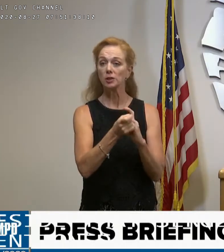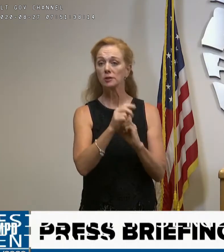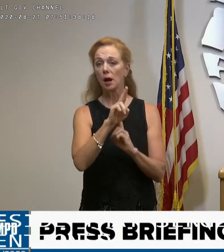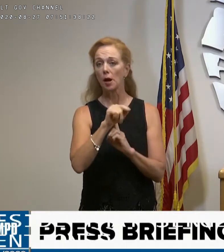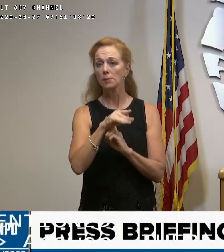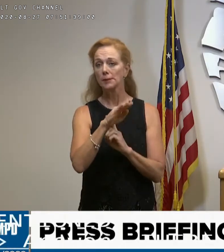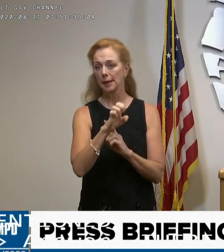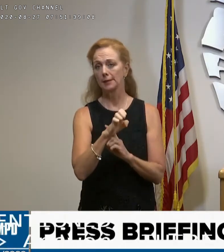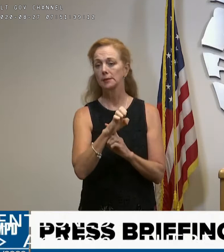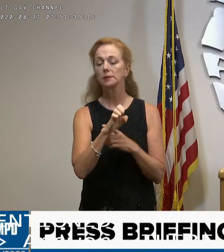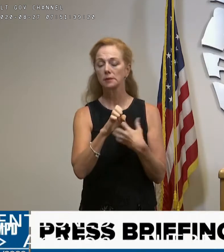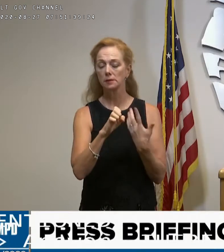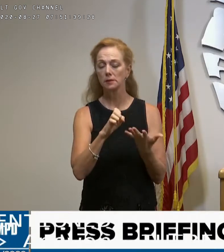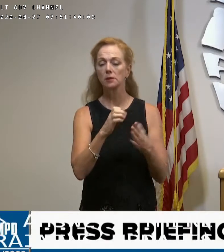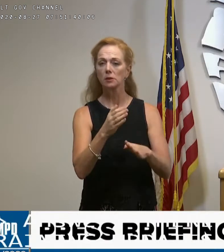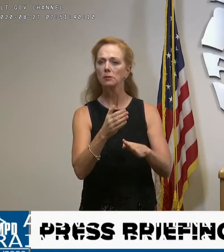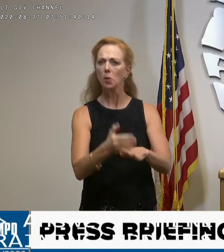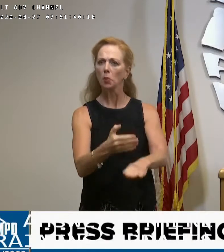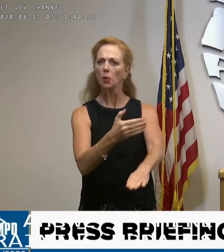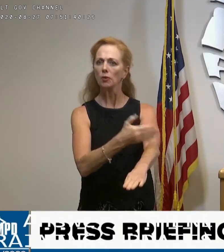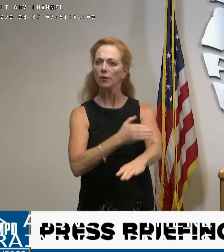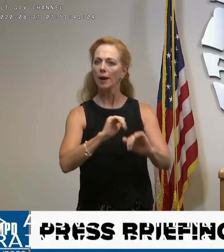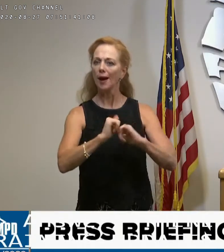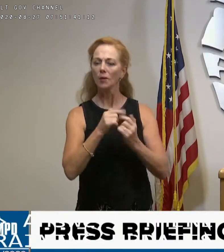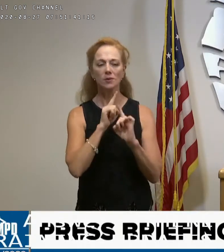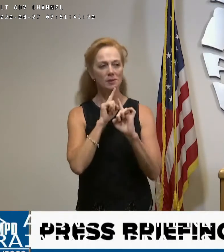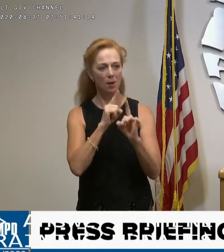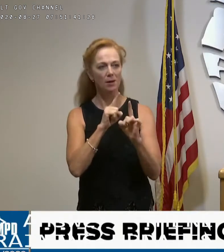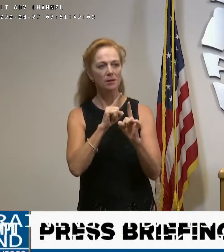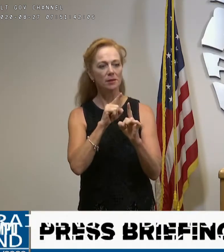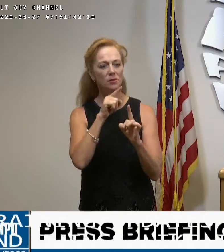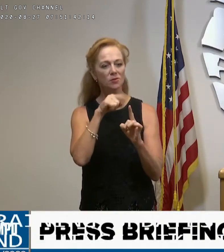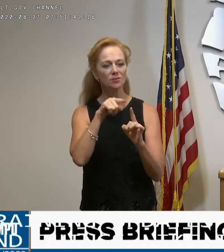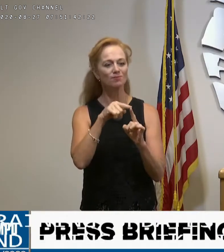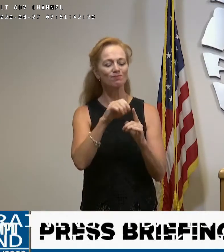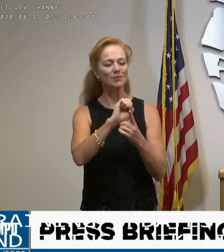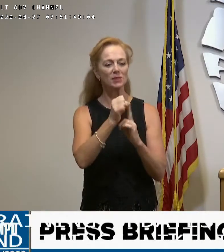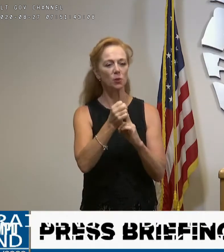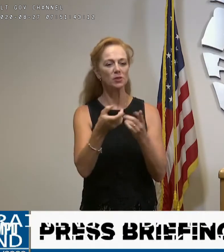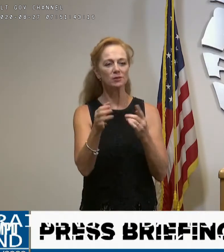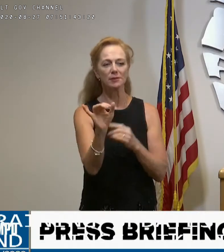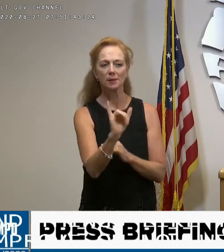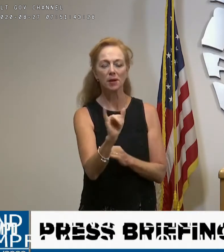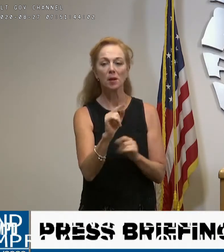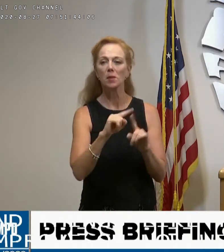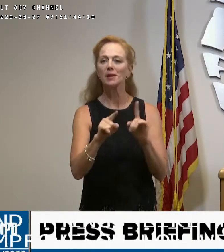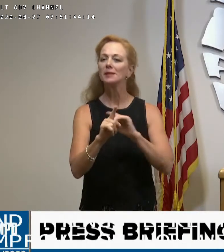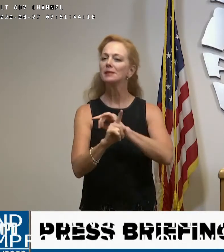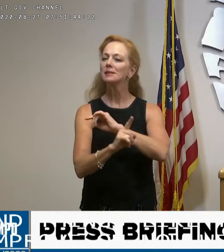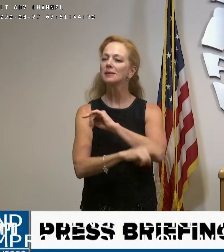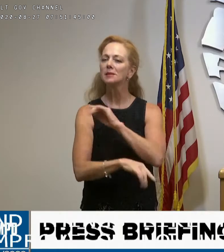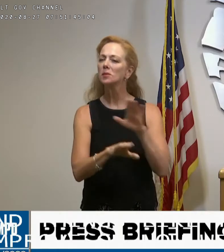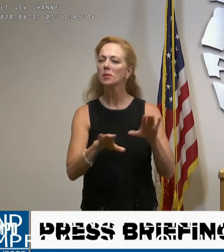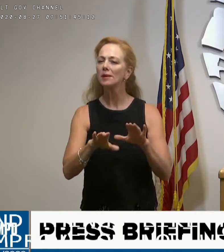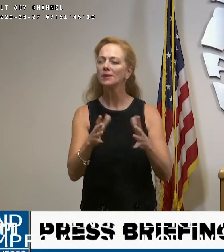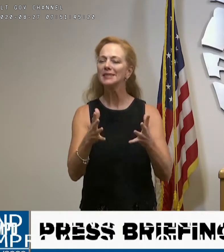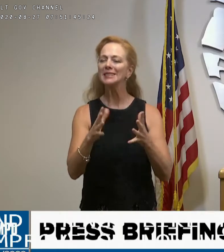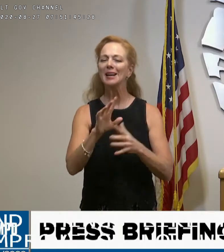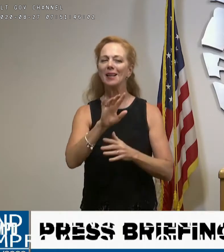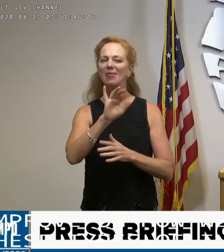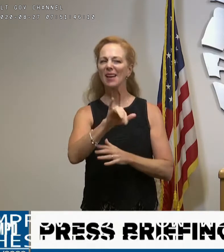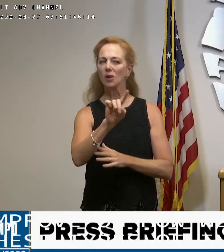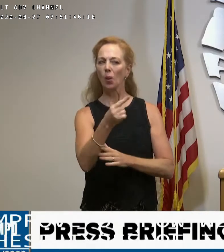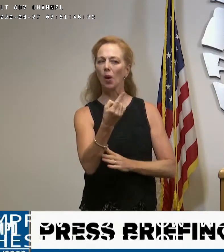we've done and things like that to again improve on how we respond to these types of incidents. But as far as disciplinary action, that's